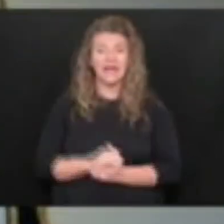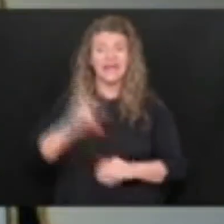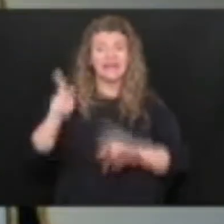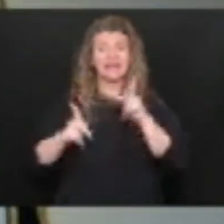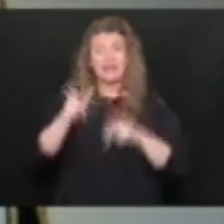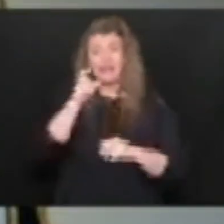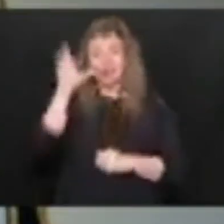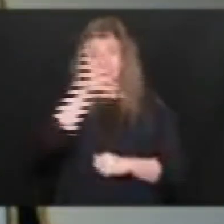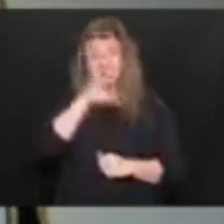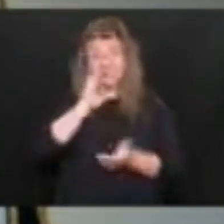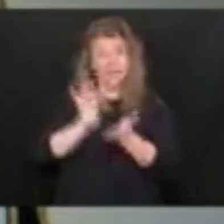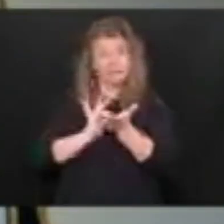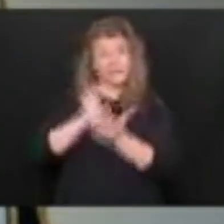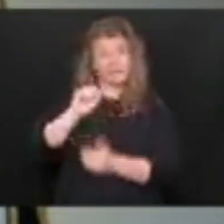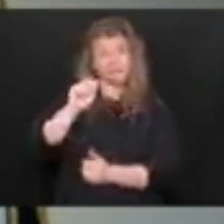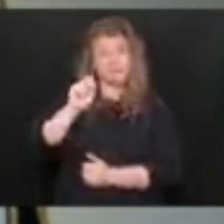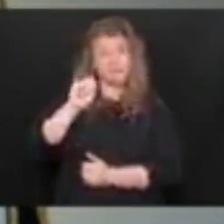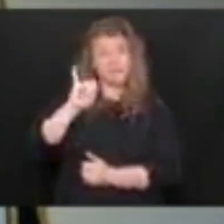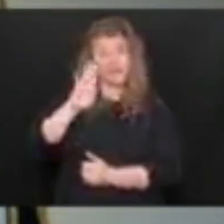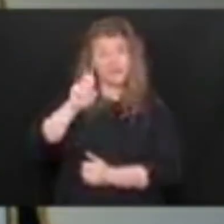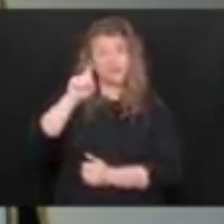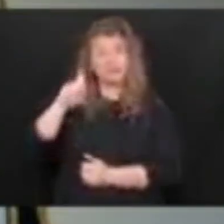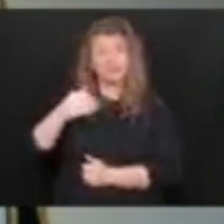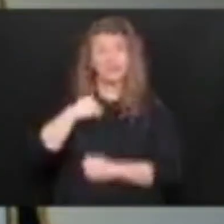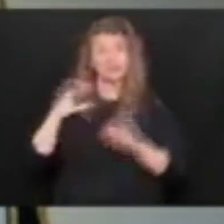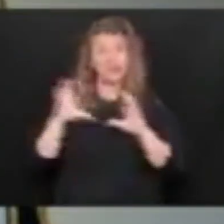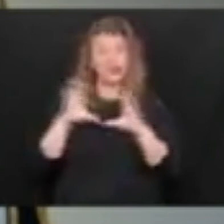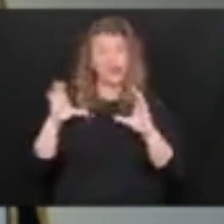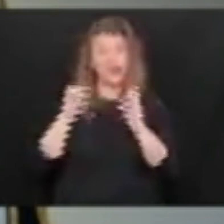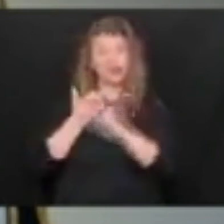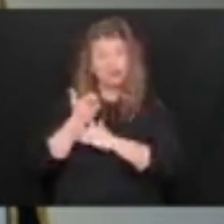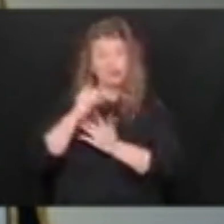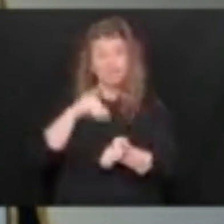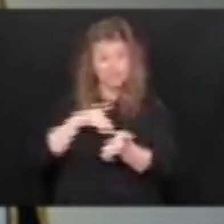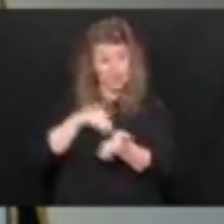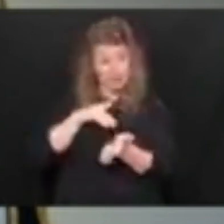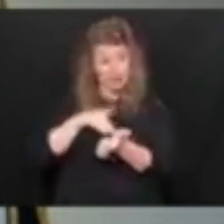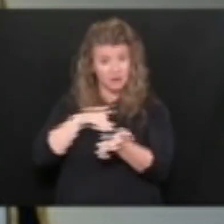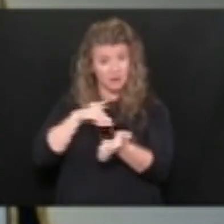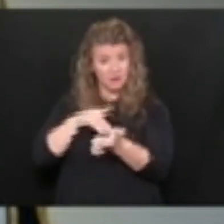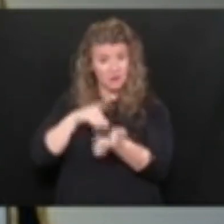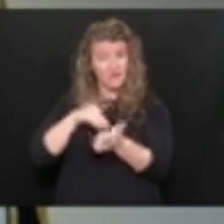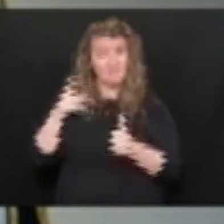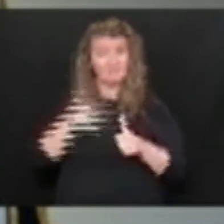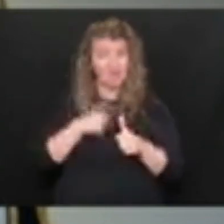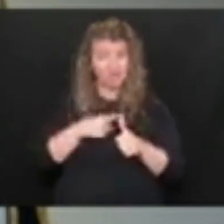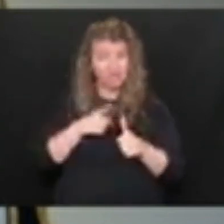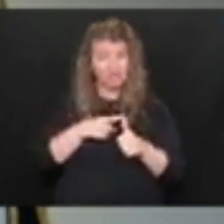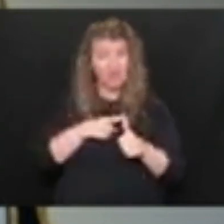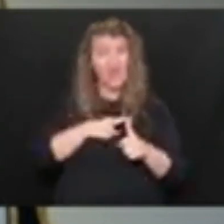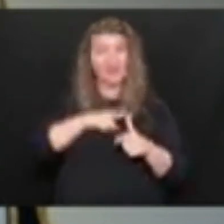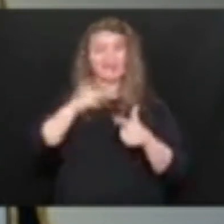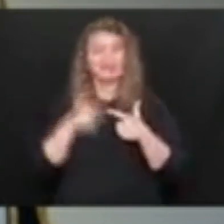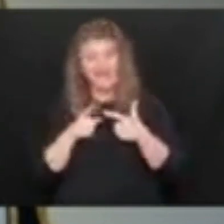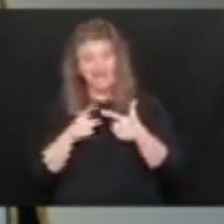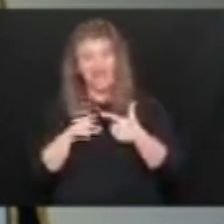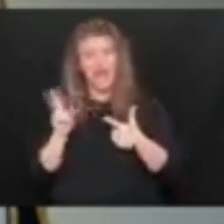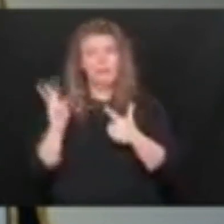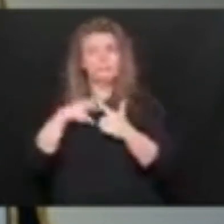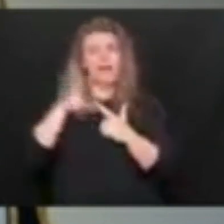cannabis must be certified by a physician, a registered physician first, and then they apply for the